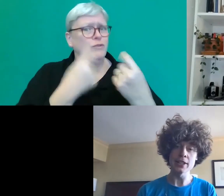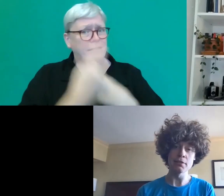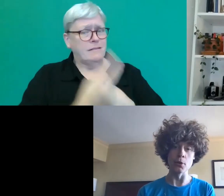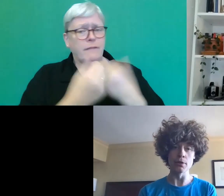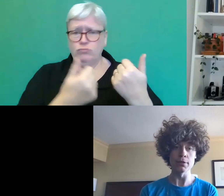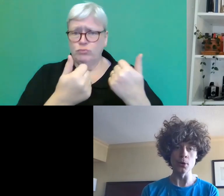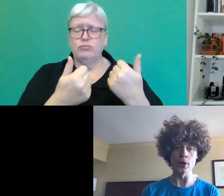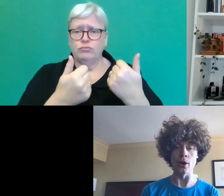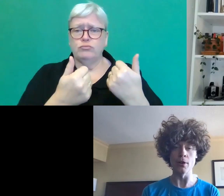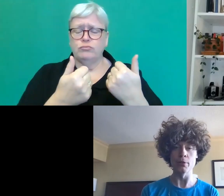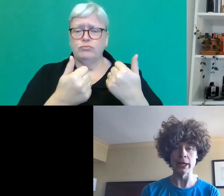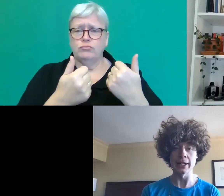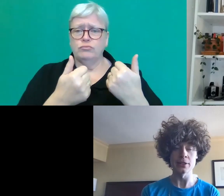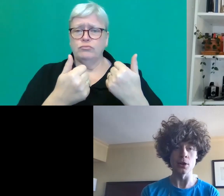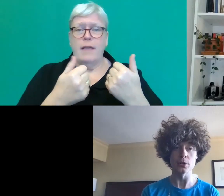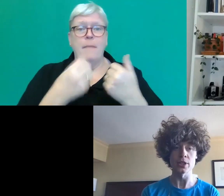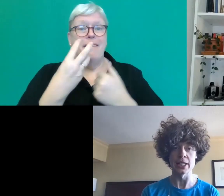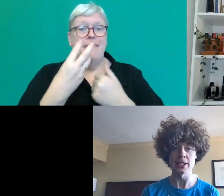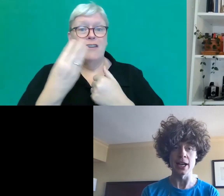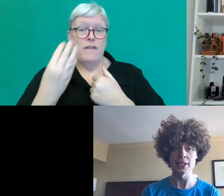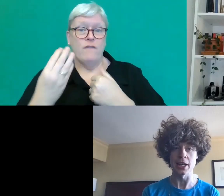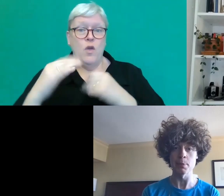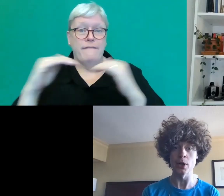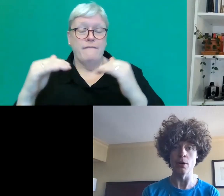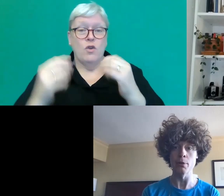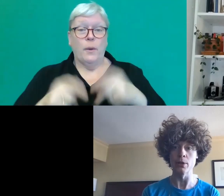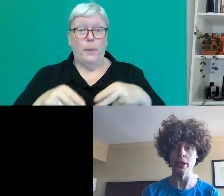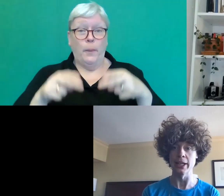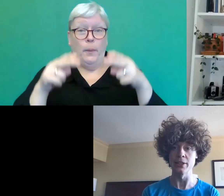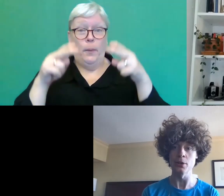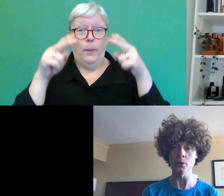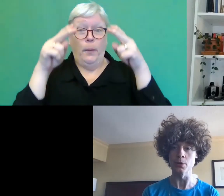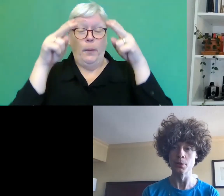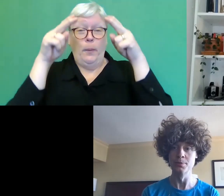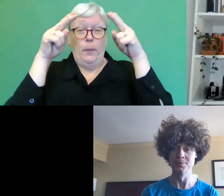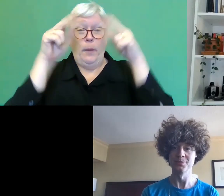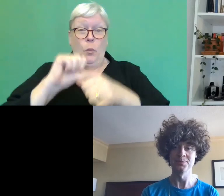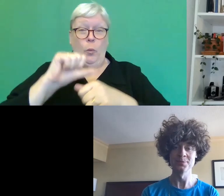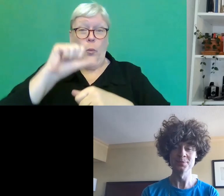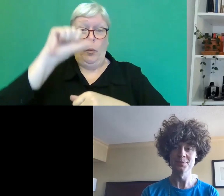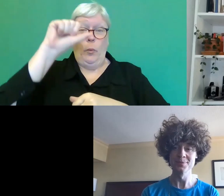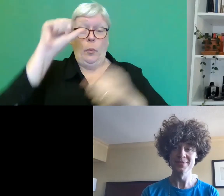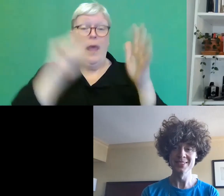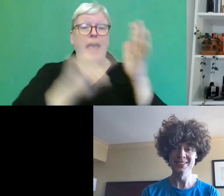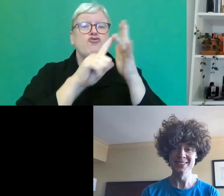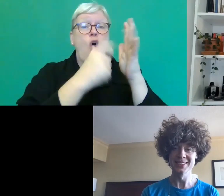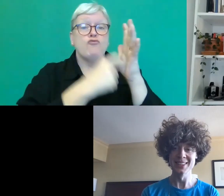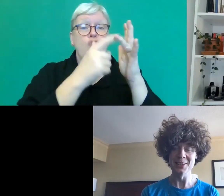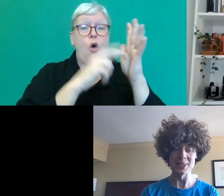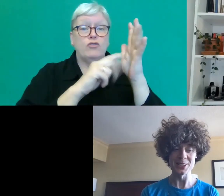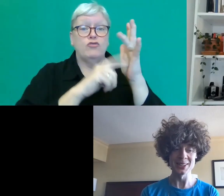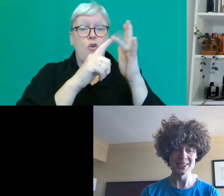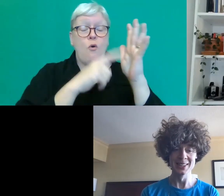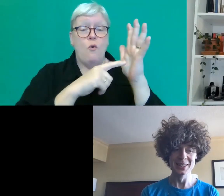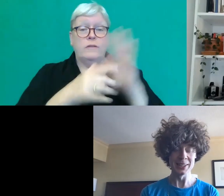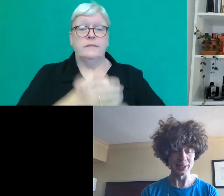the 34th floor of a big, tall, skinny skyscraper of a building in Toronto. Sounds fun. Are